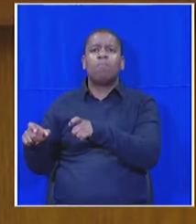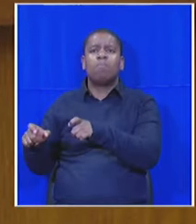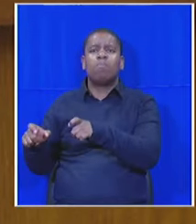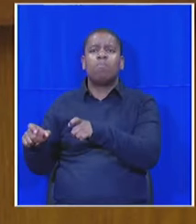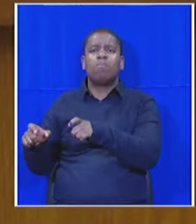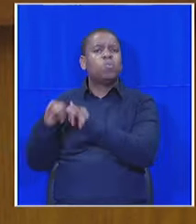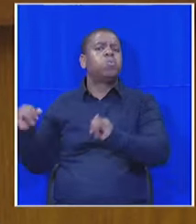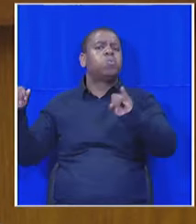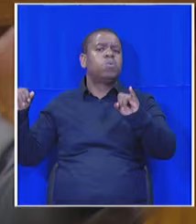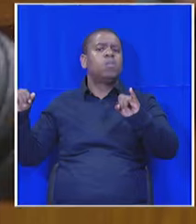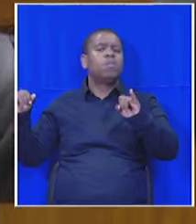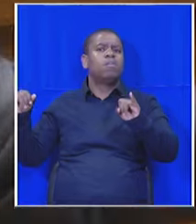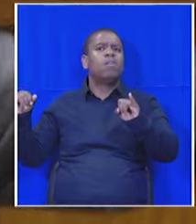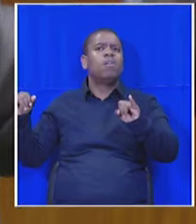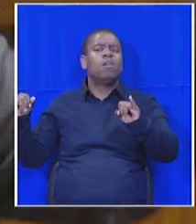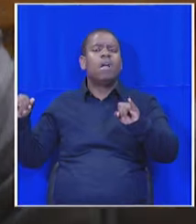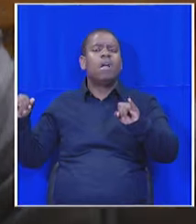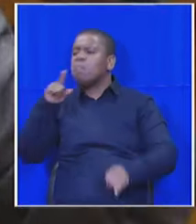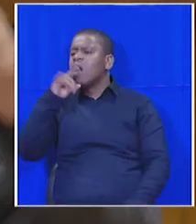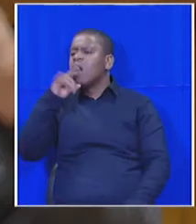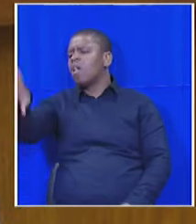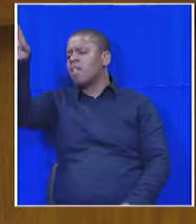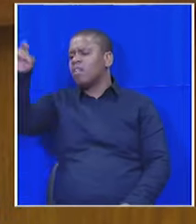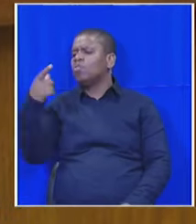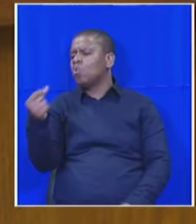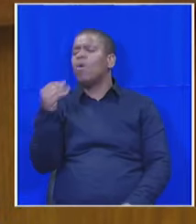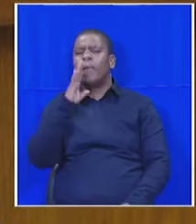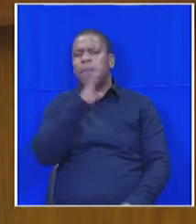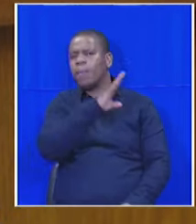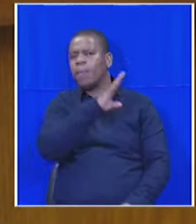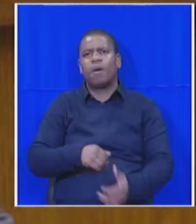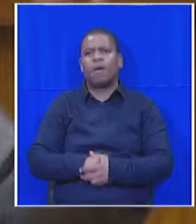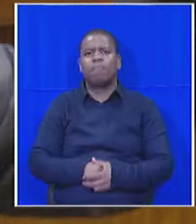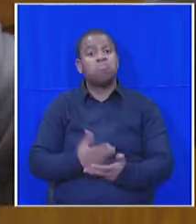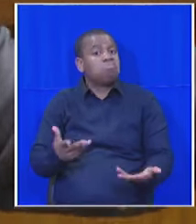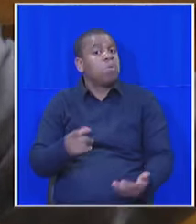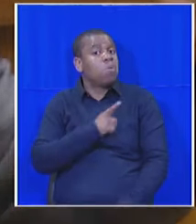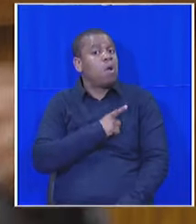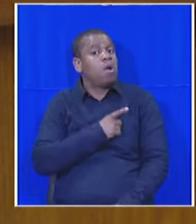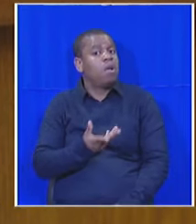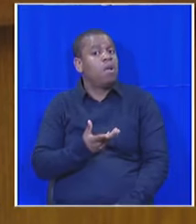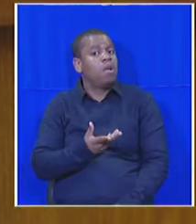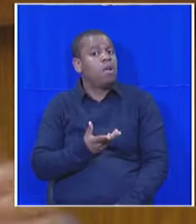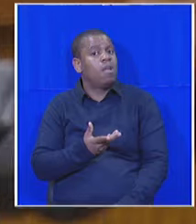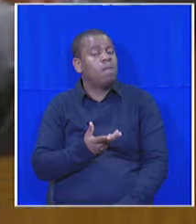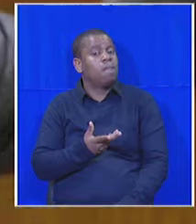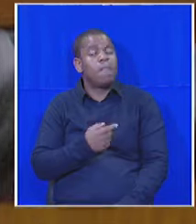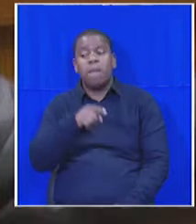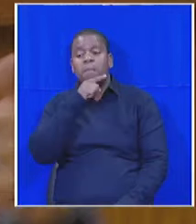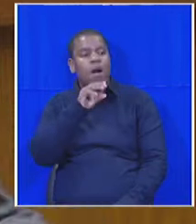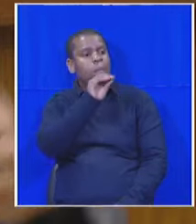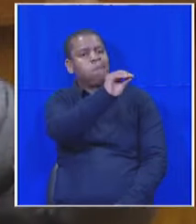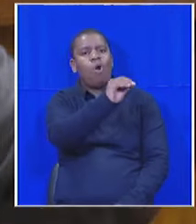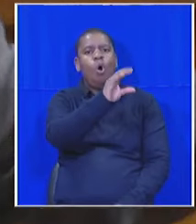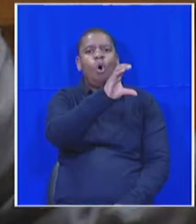country. But they will choose to do nothing about it. Why? Because it's not in Constantia, because it's not